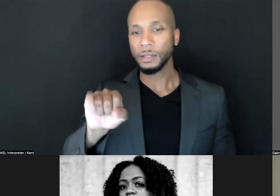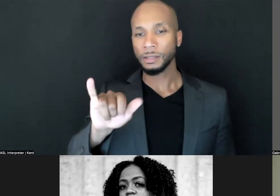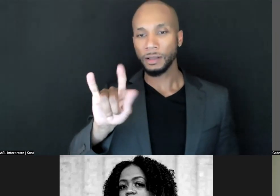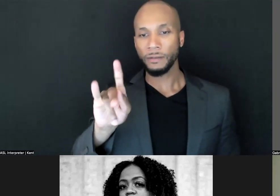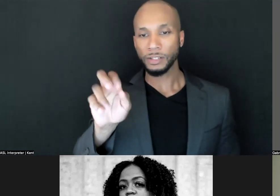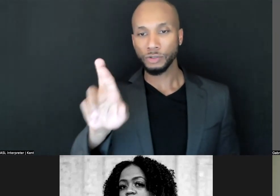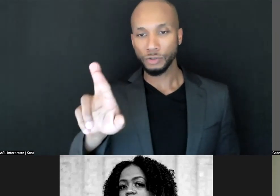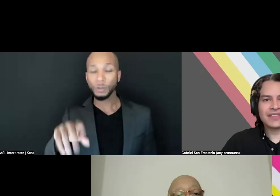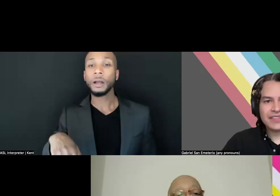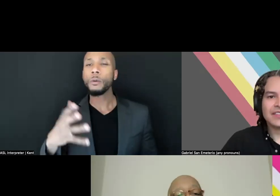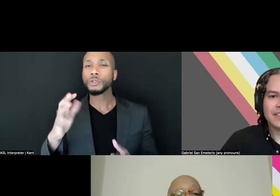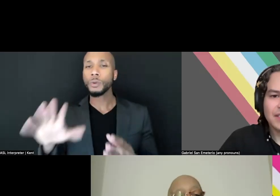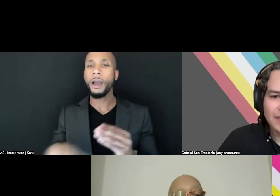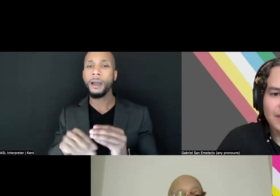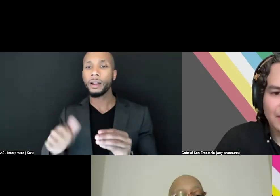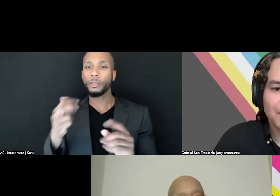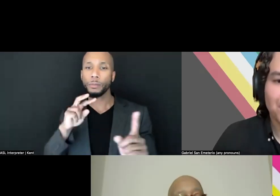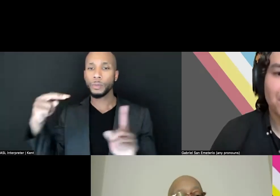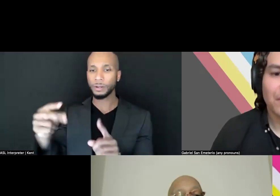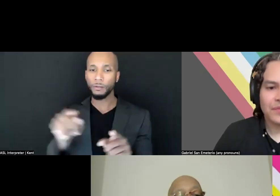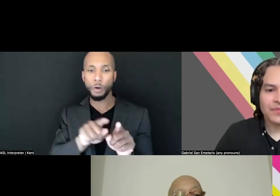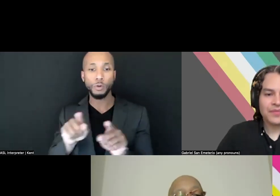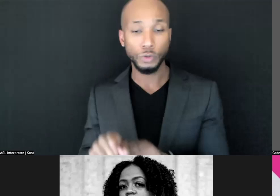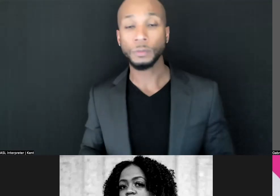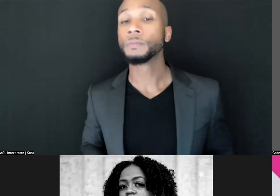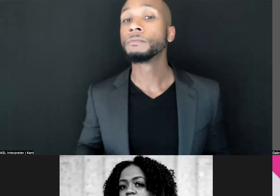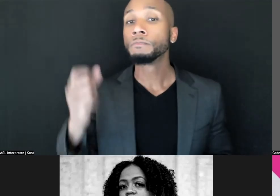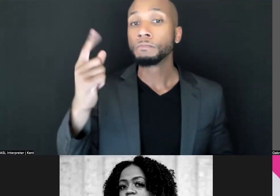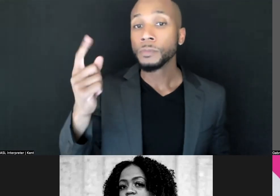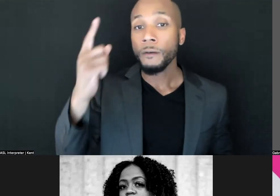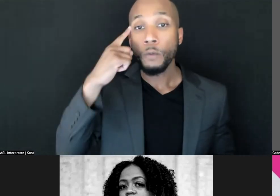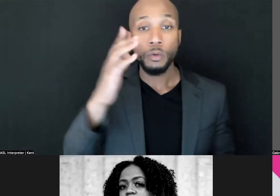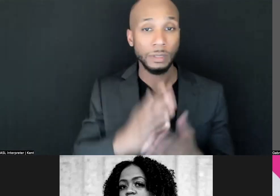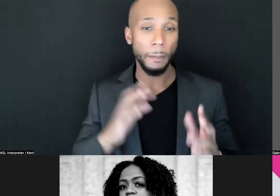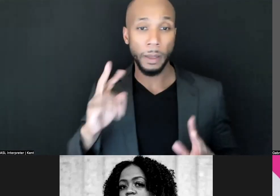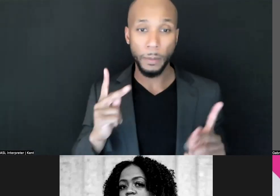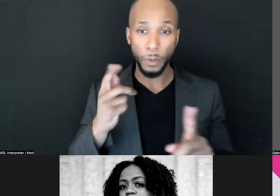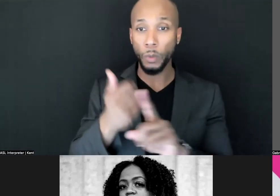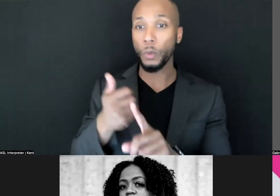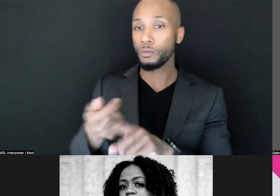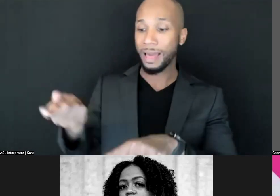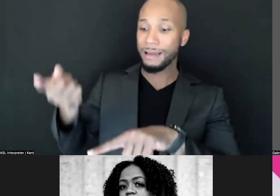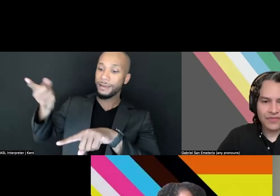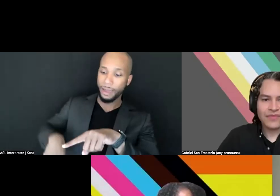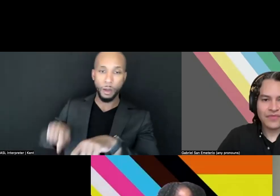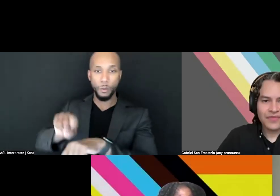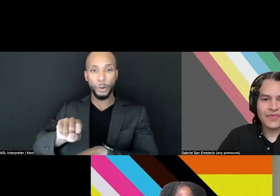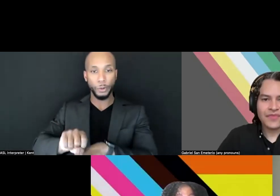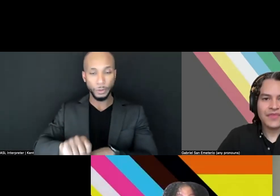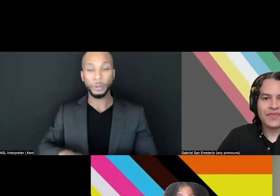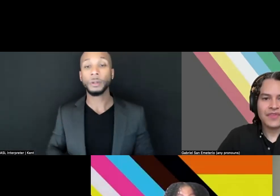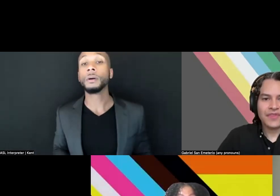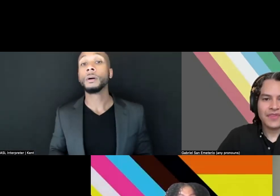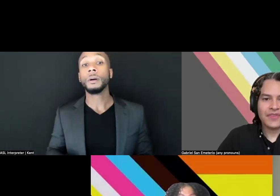add kind of a different perspective as well, that for some people who aren't able to work